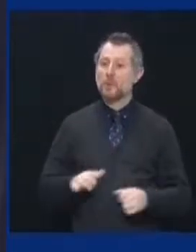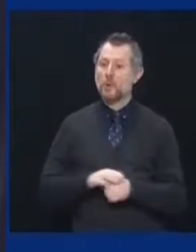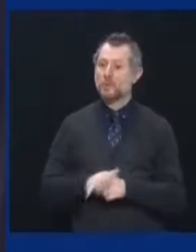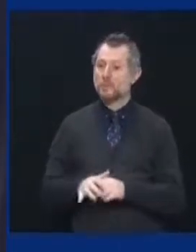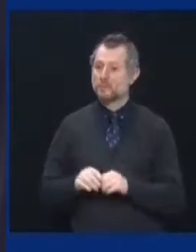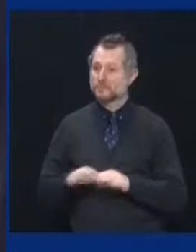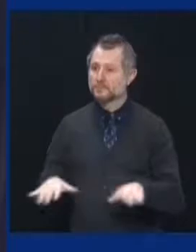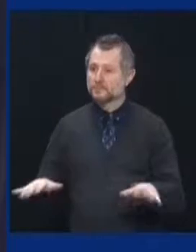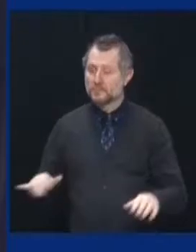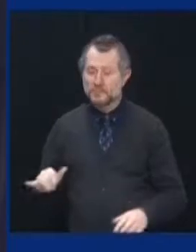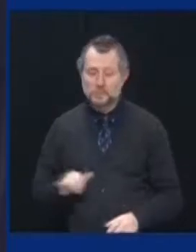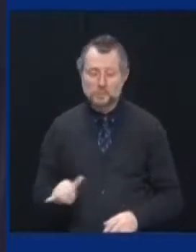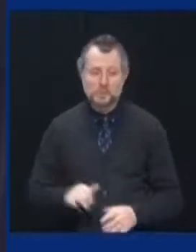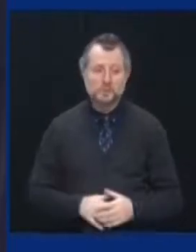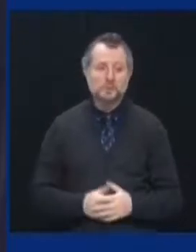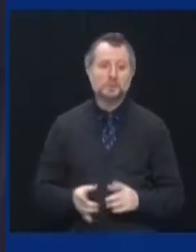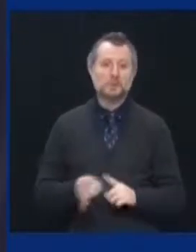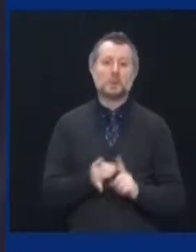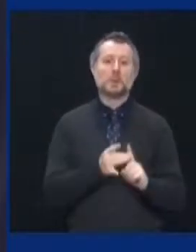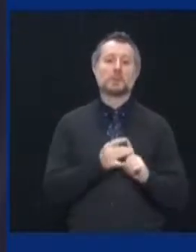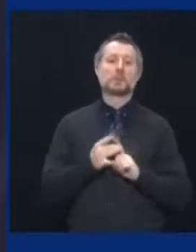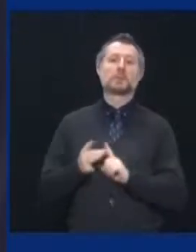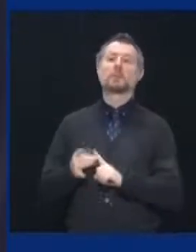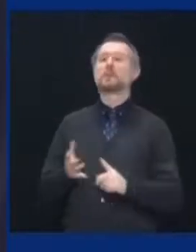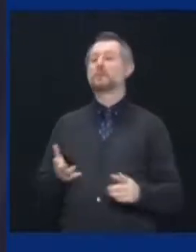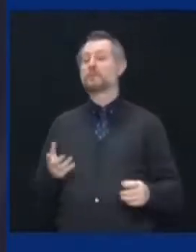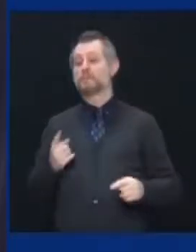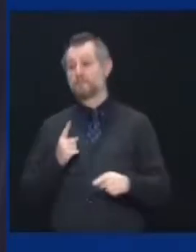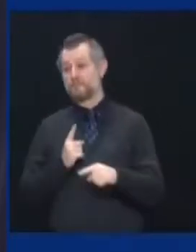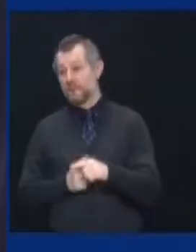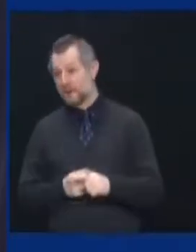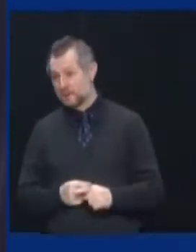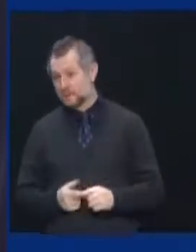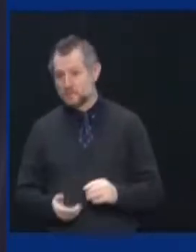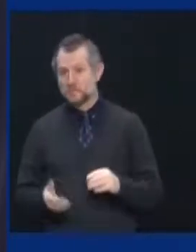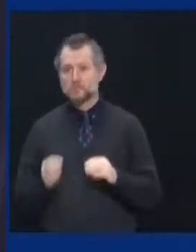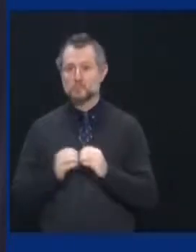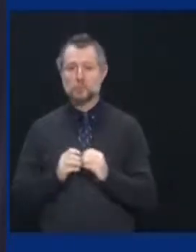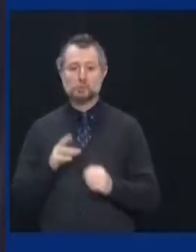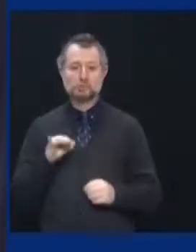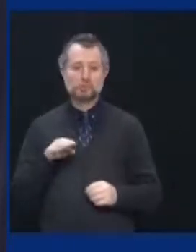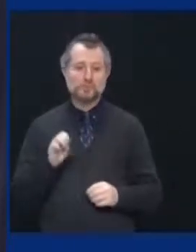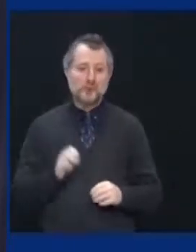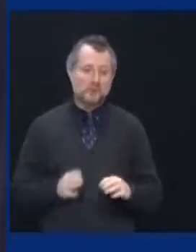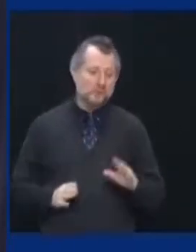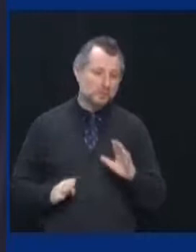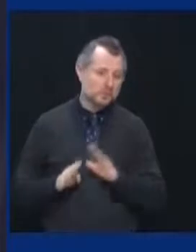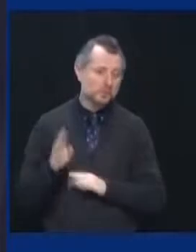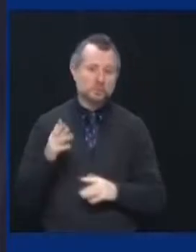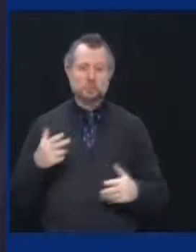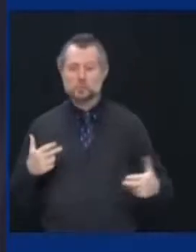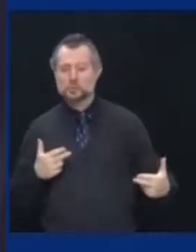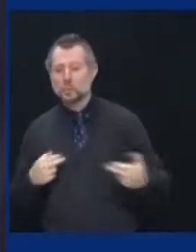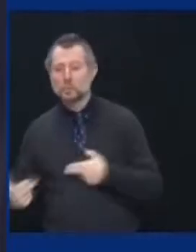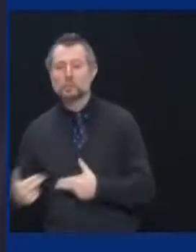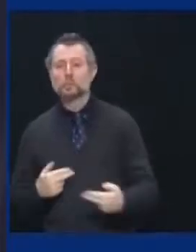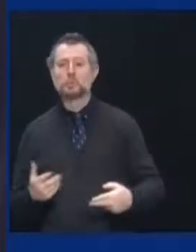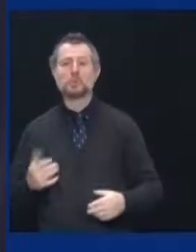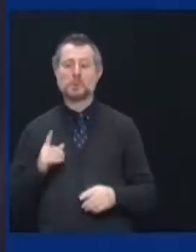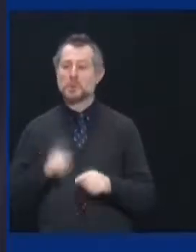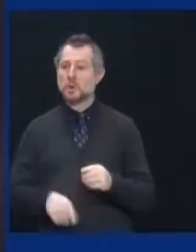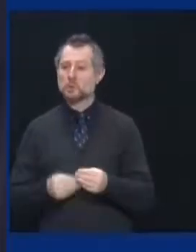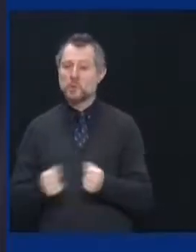you have a crisis in the increase in crime and shootings and the lack of solving